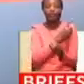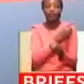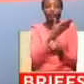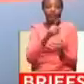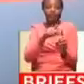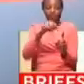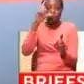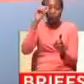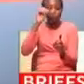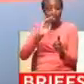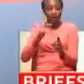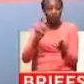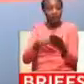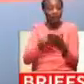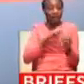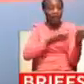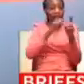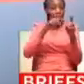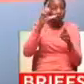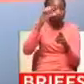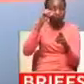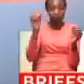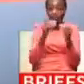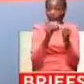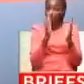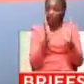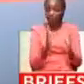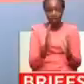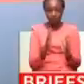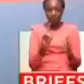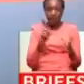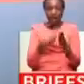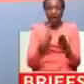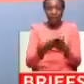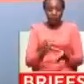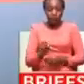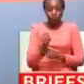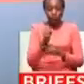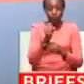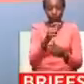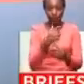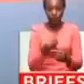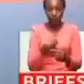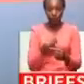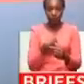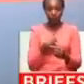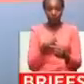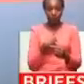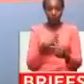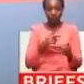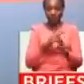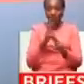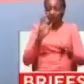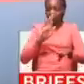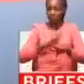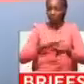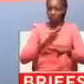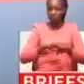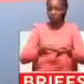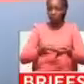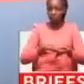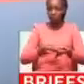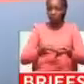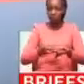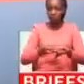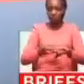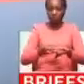Mombasa, so I traveled to Mombasa to go see this guy. And he picks me up in a nice, slick, black